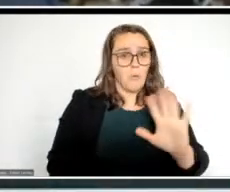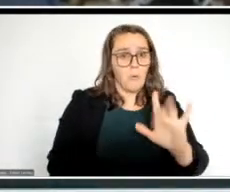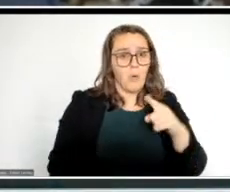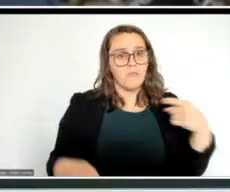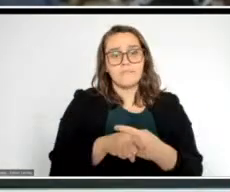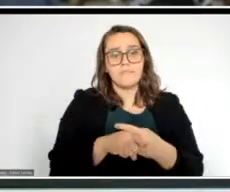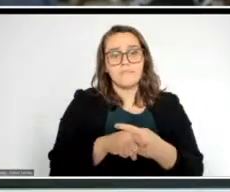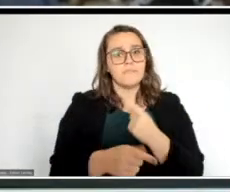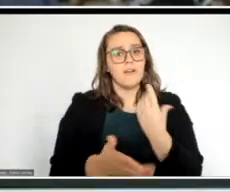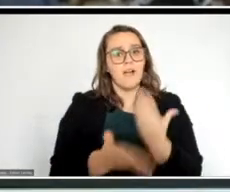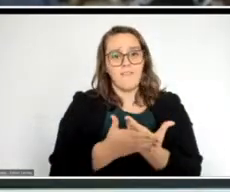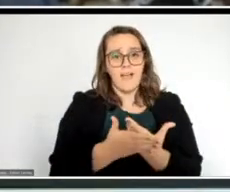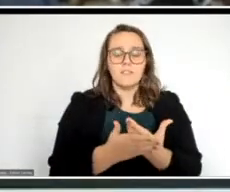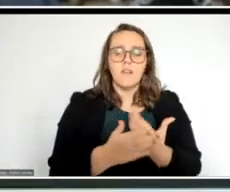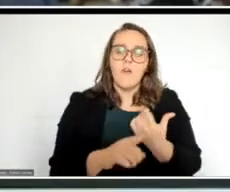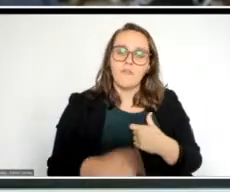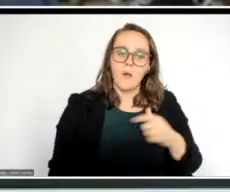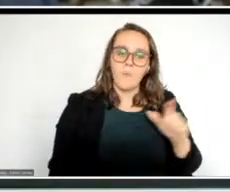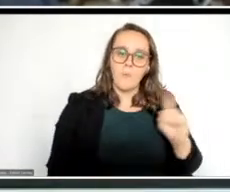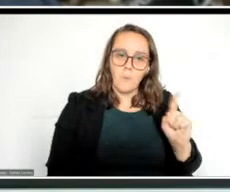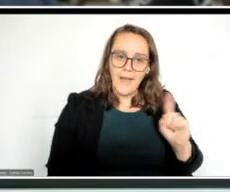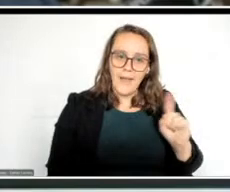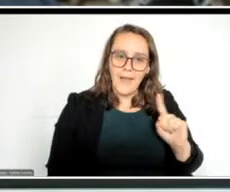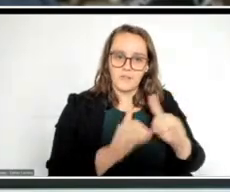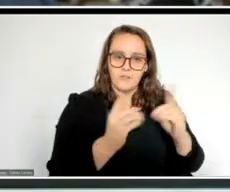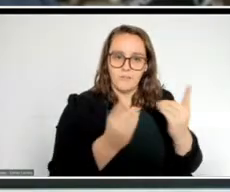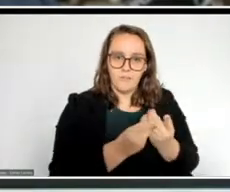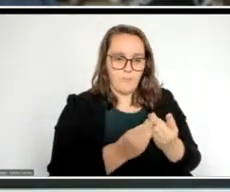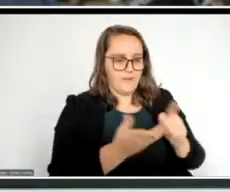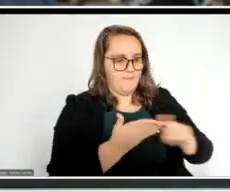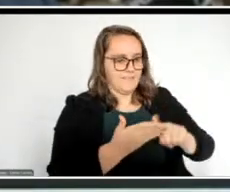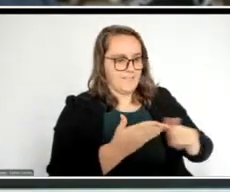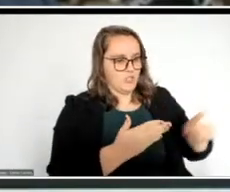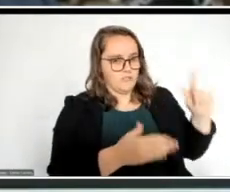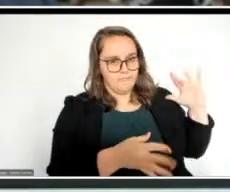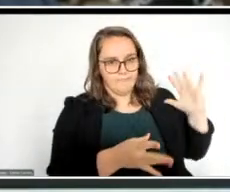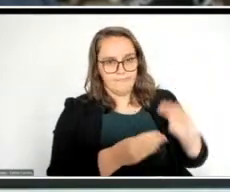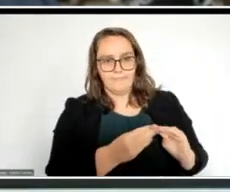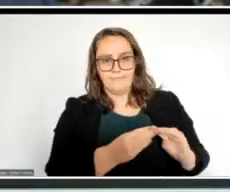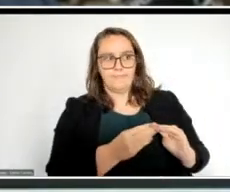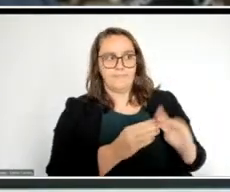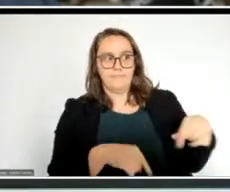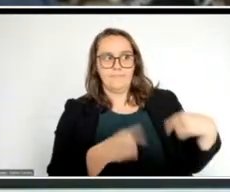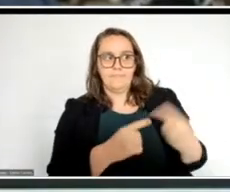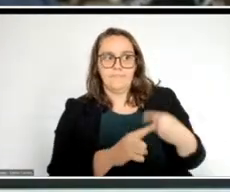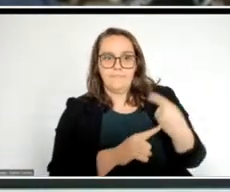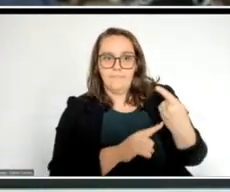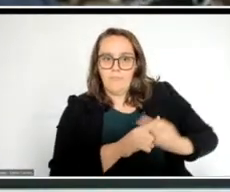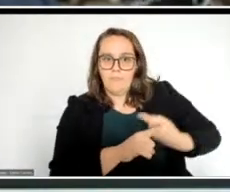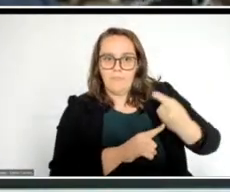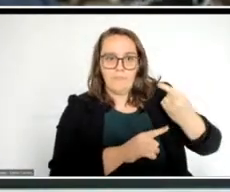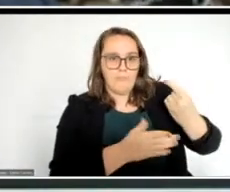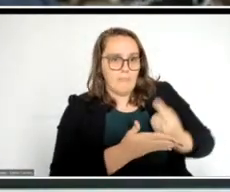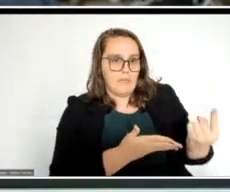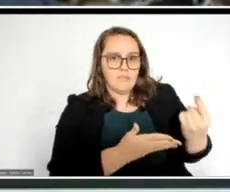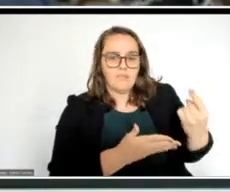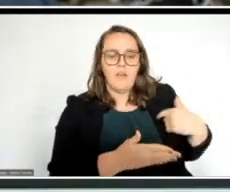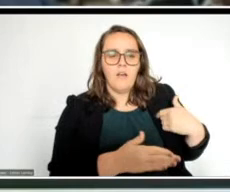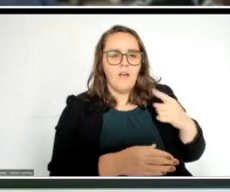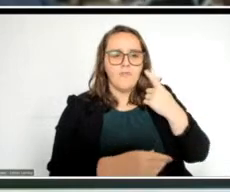by department investigations over the last several weeks and months. So I responded to that, and for the department to insert